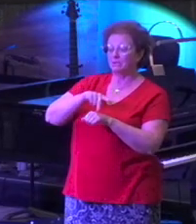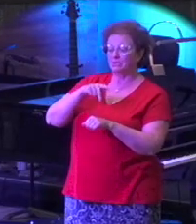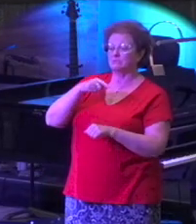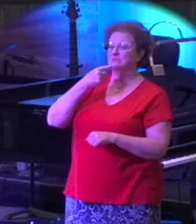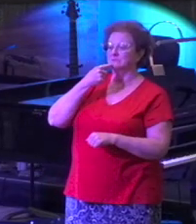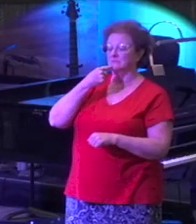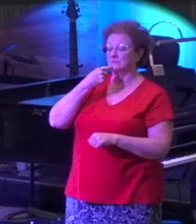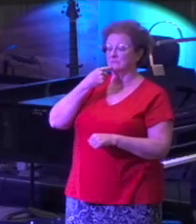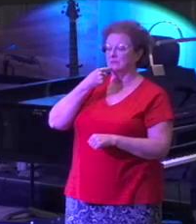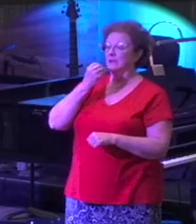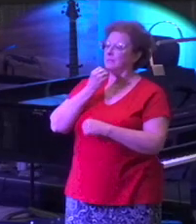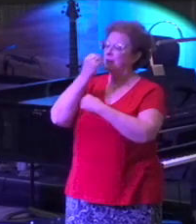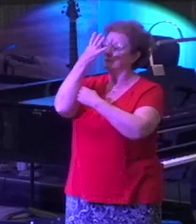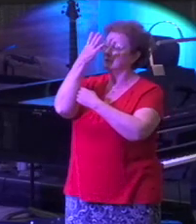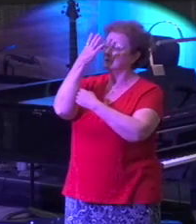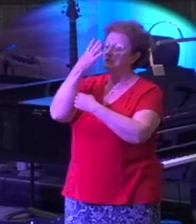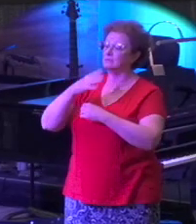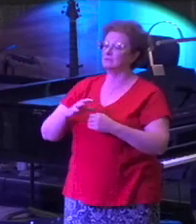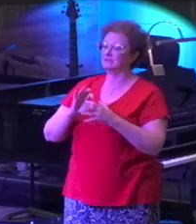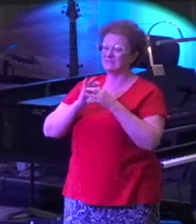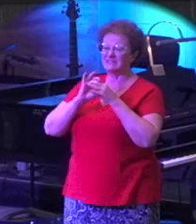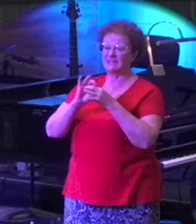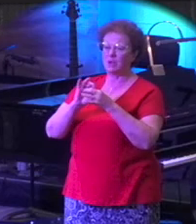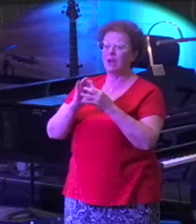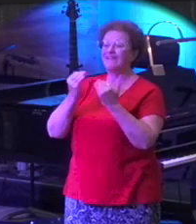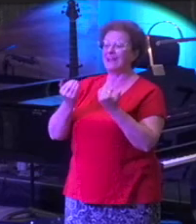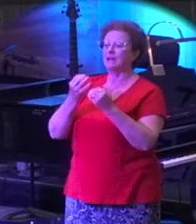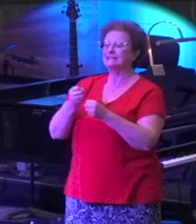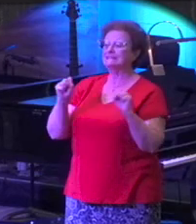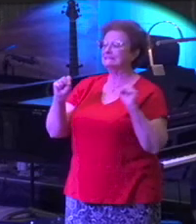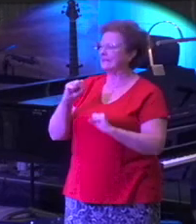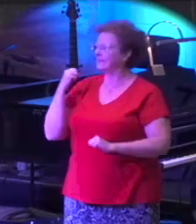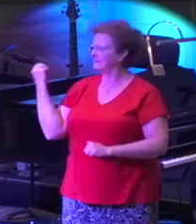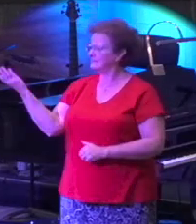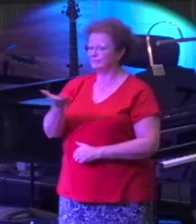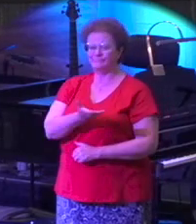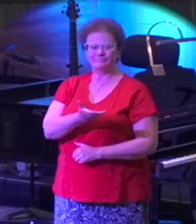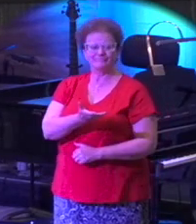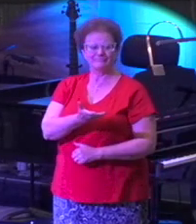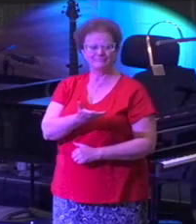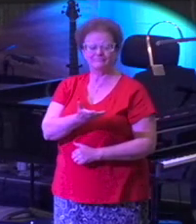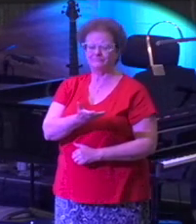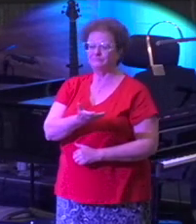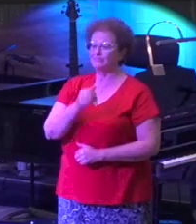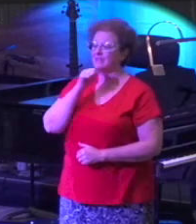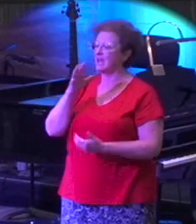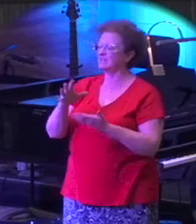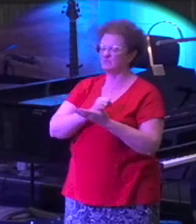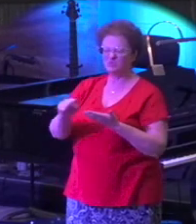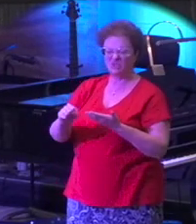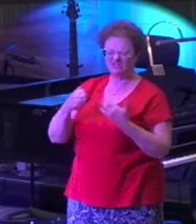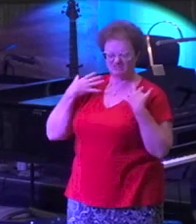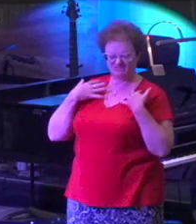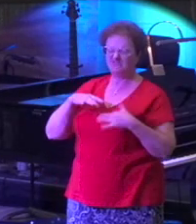21. Baptism, which corresponds to this, now saves you. Not the removal of dirt from your